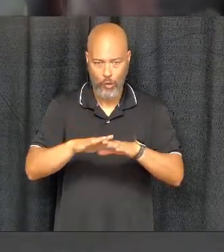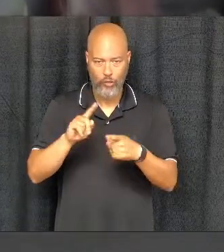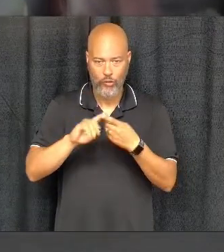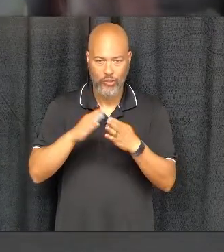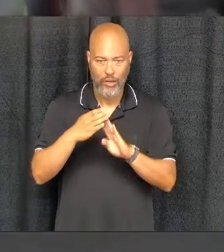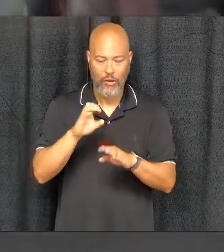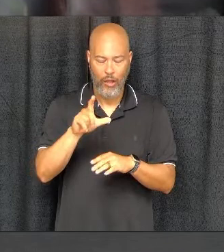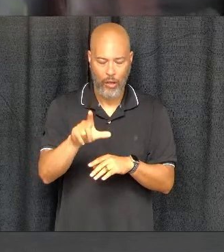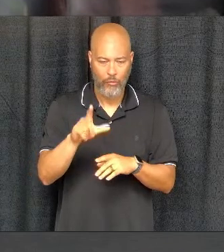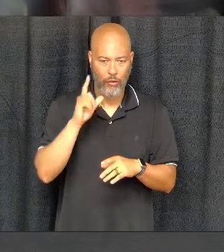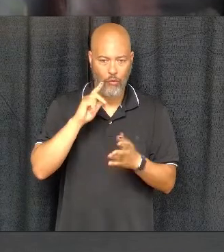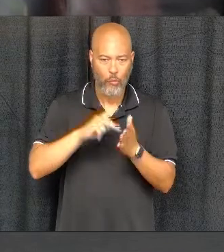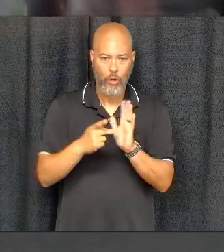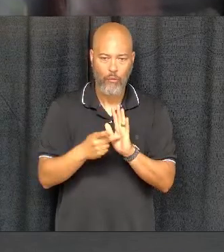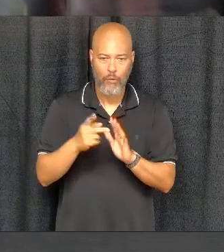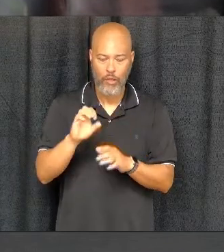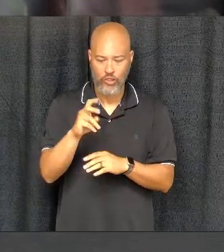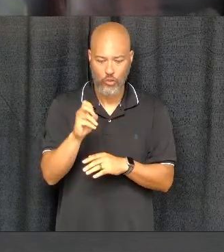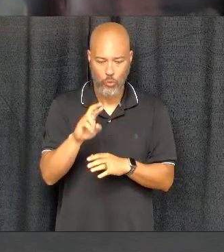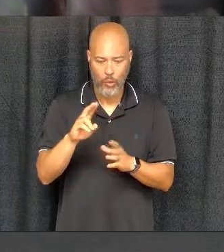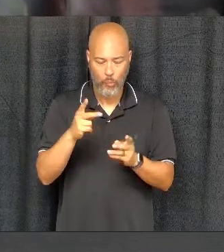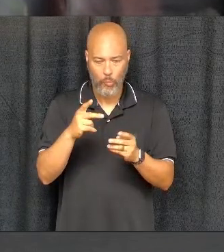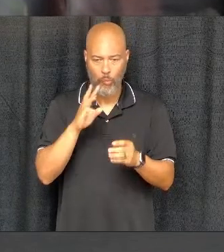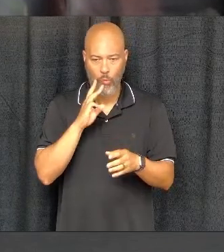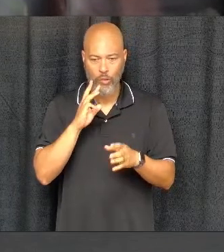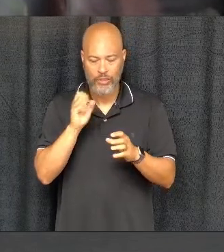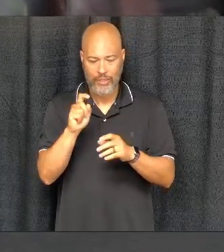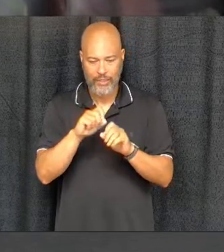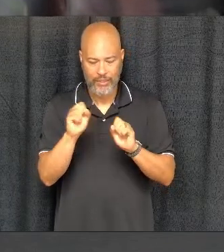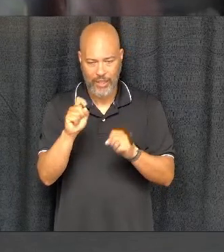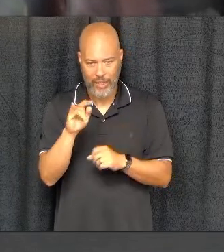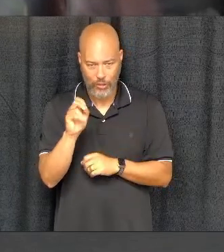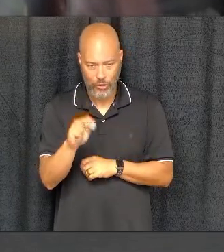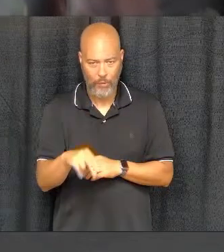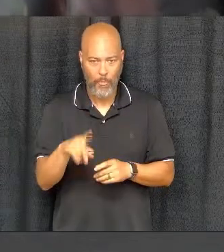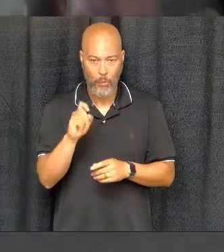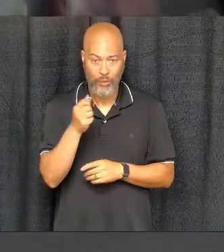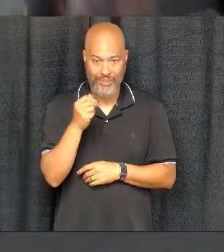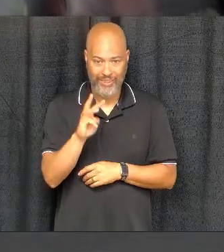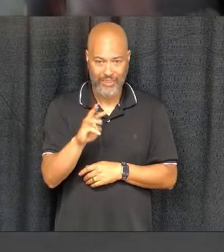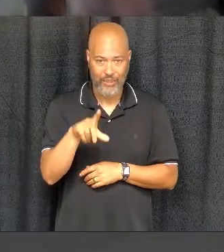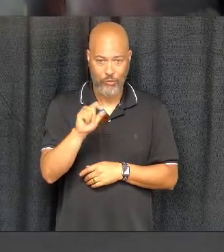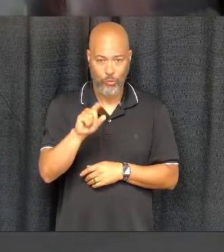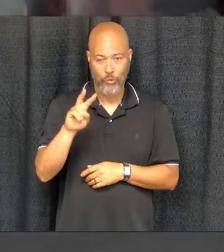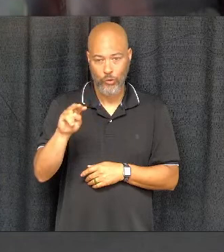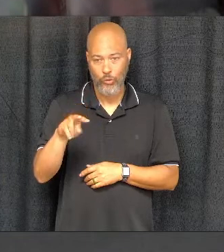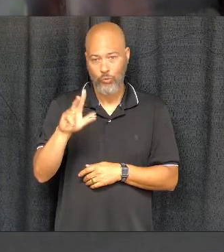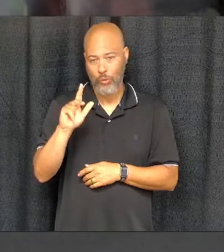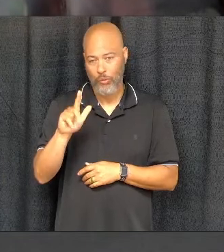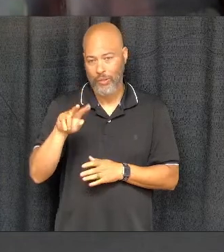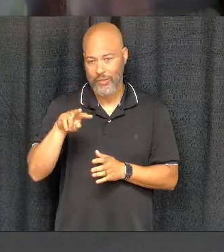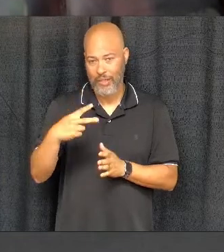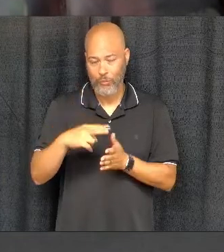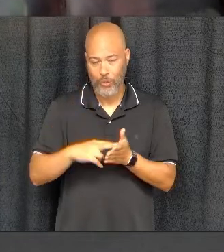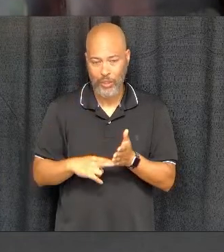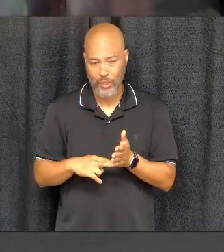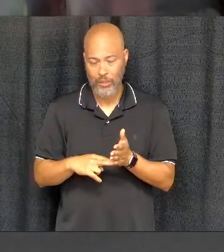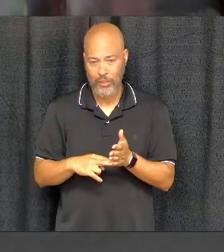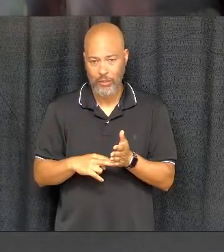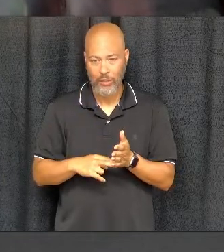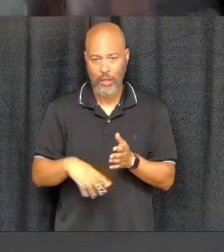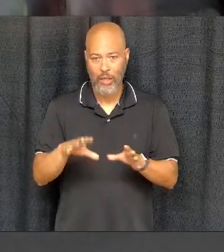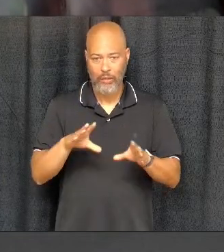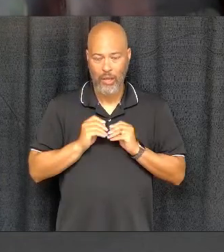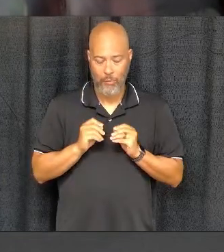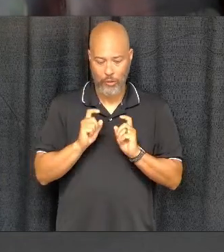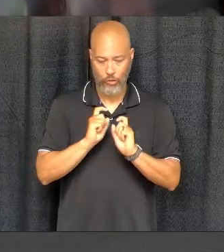of Clarksville for the purpose of a sewer pump station. Ordinance 116, 2022-23, second reading,